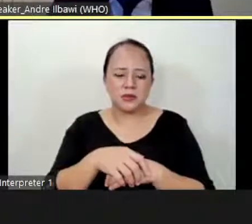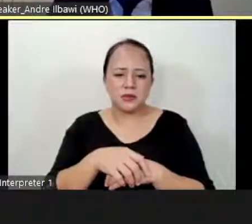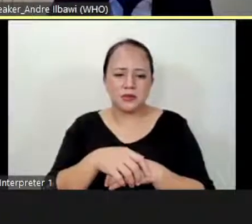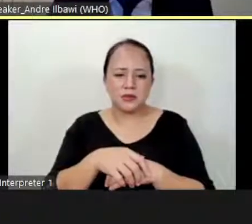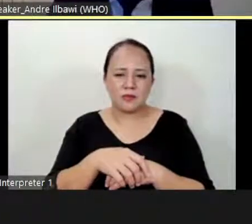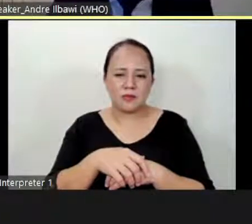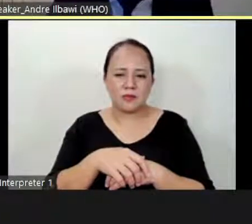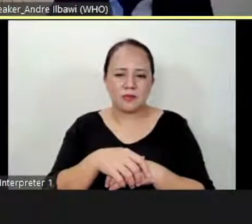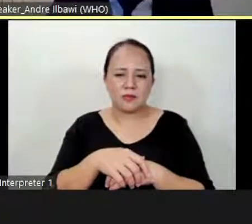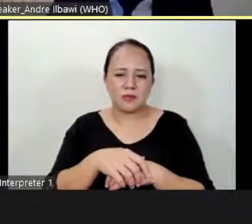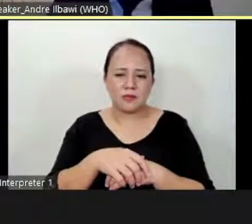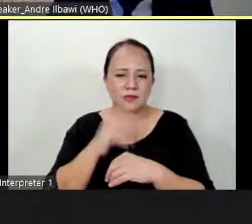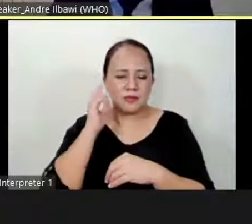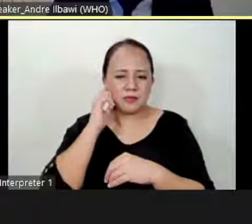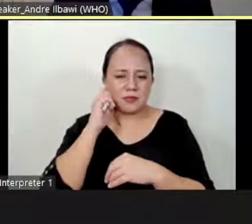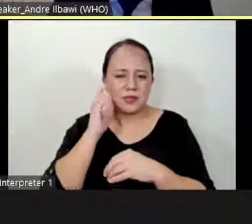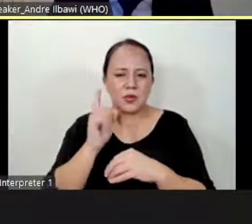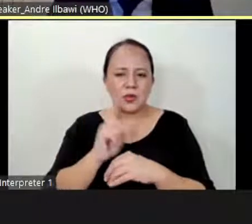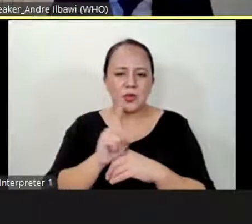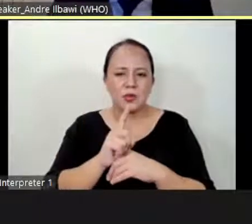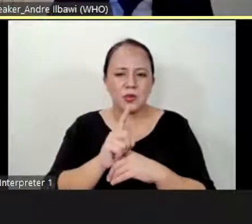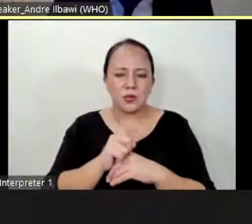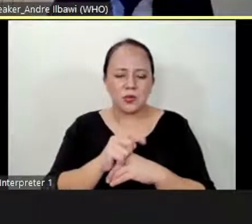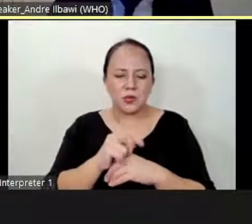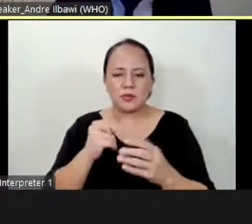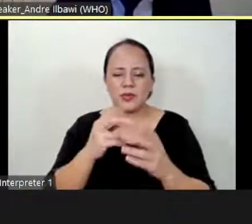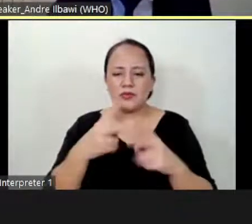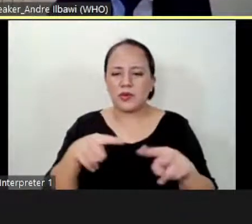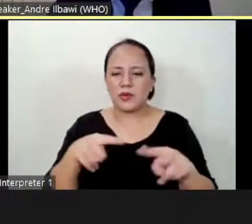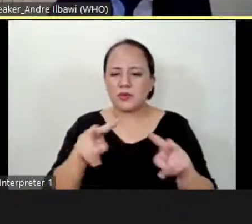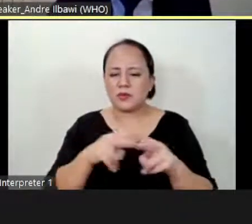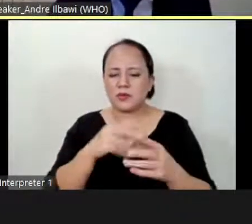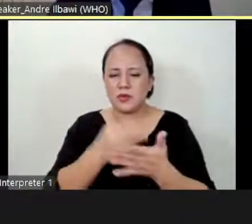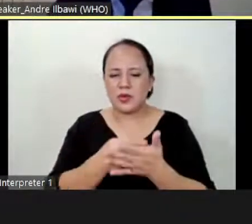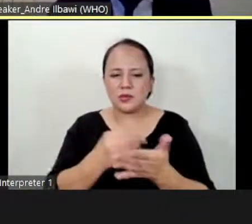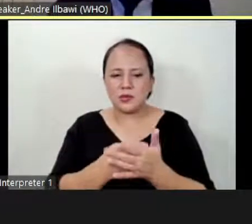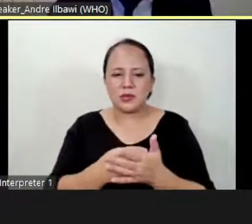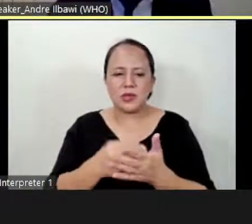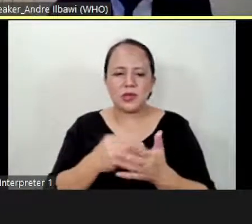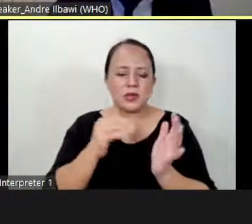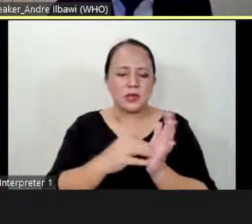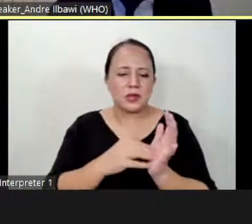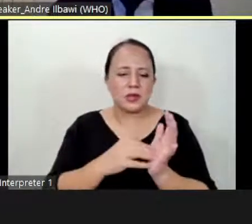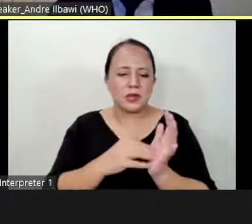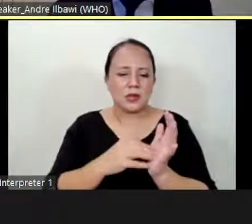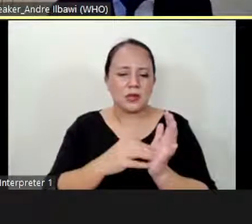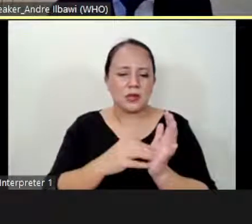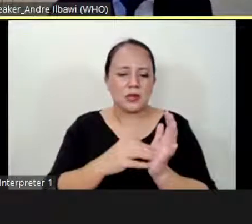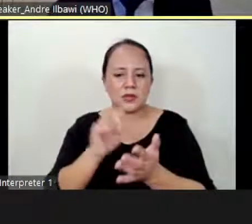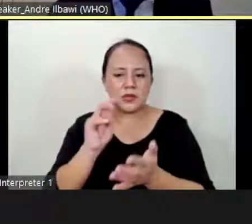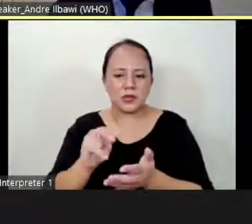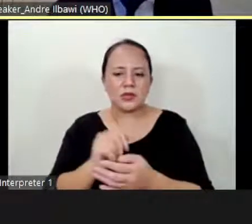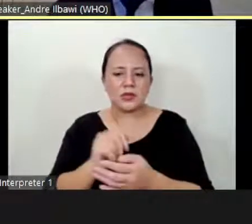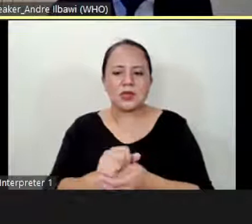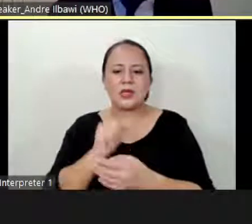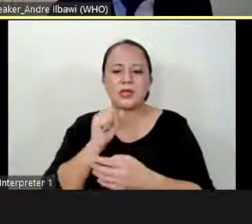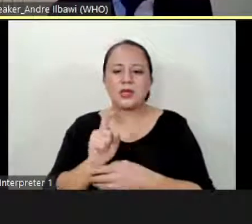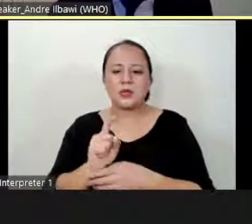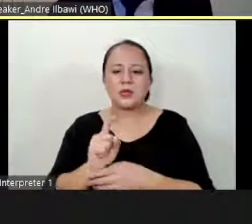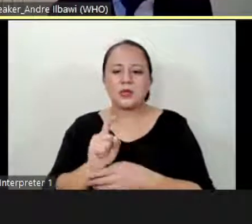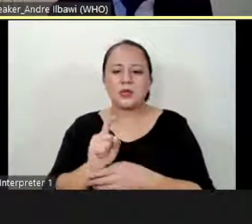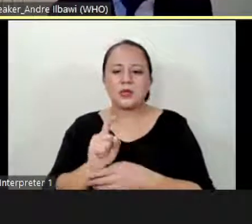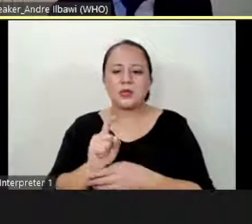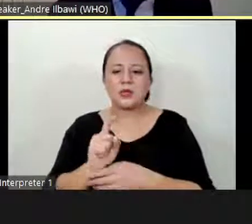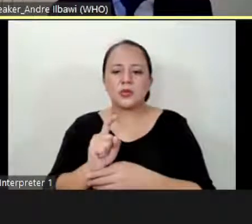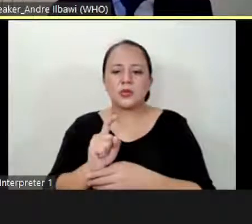on what really is value for money. And when we look again at what are the investments that are needed, it's not just in the infrastructure, in